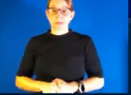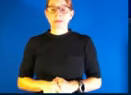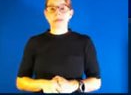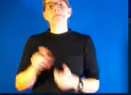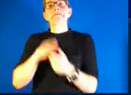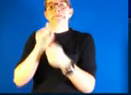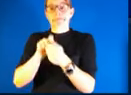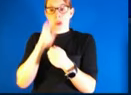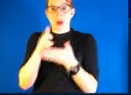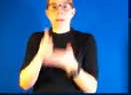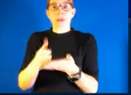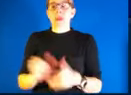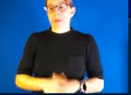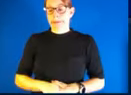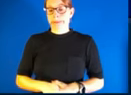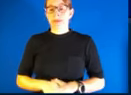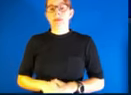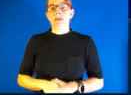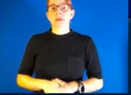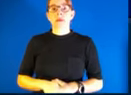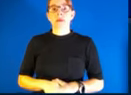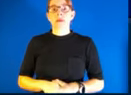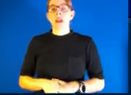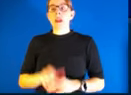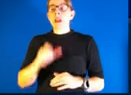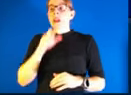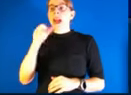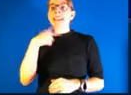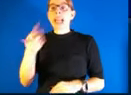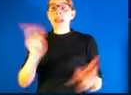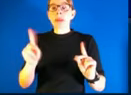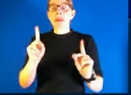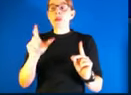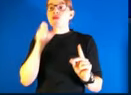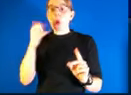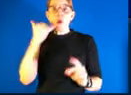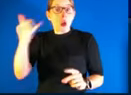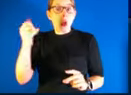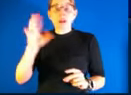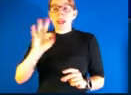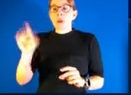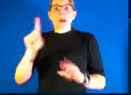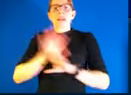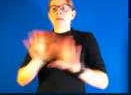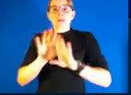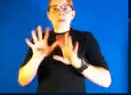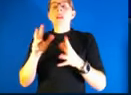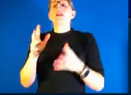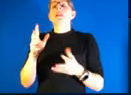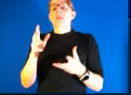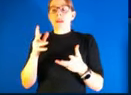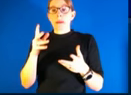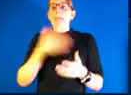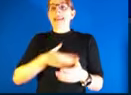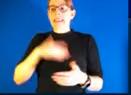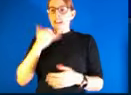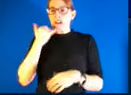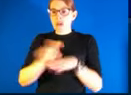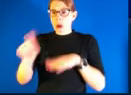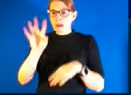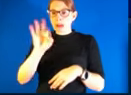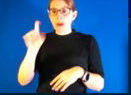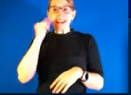you. We are not discouraging anyone from picking up the phone and calling 911 for help, and we are not asking people not to come to the ER when you need us. We're just trying to help you understand when